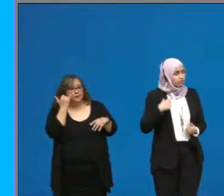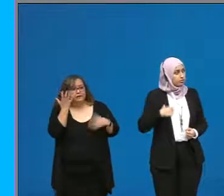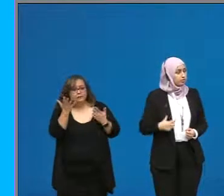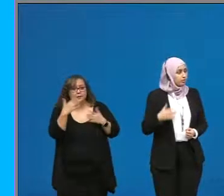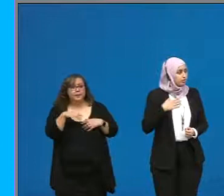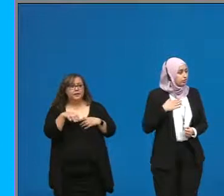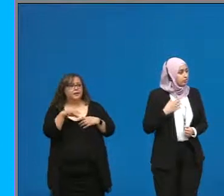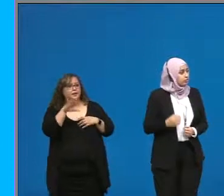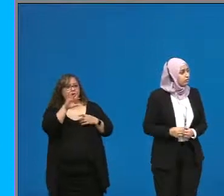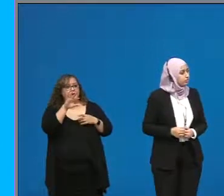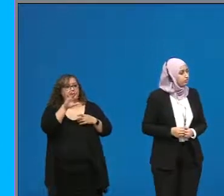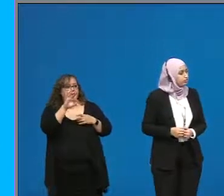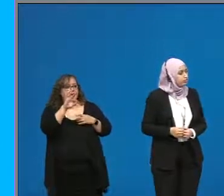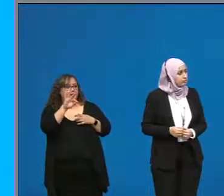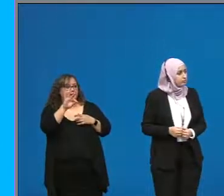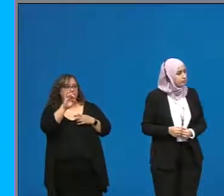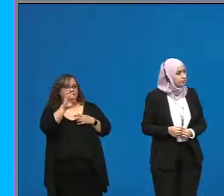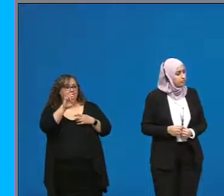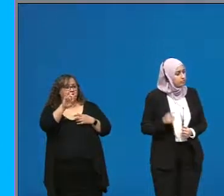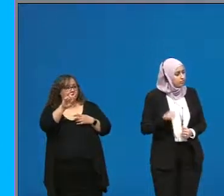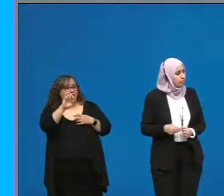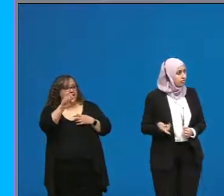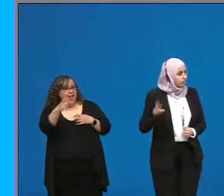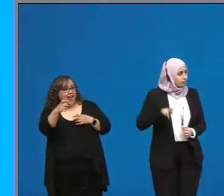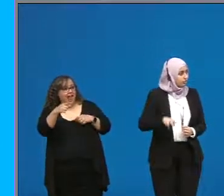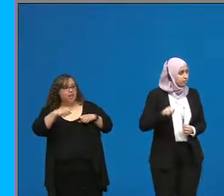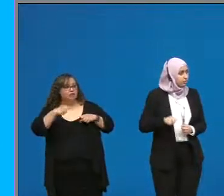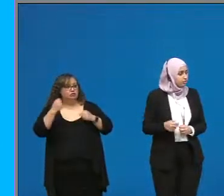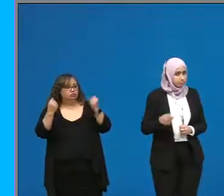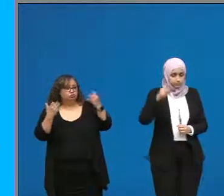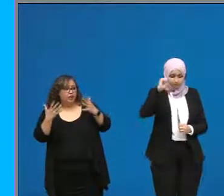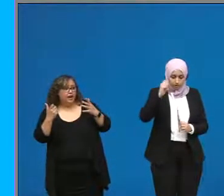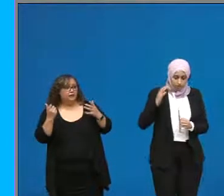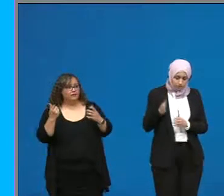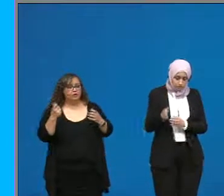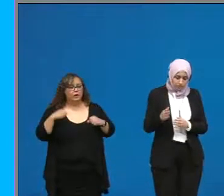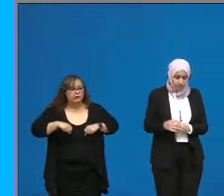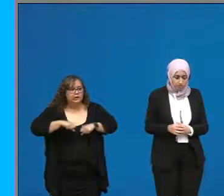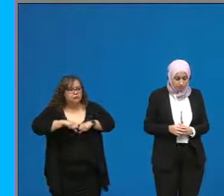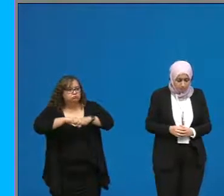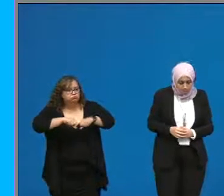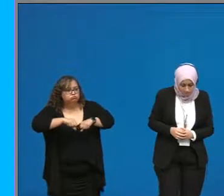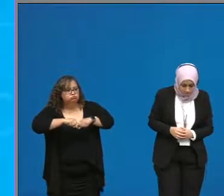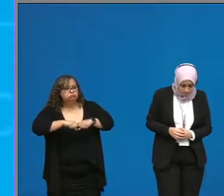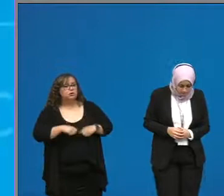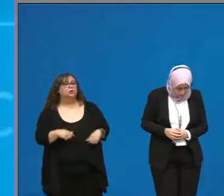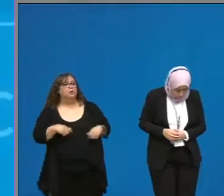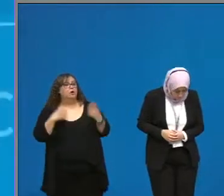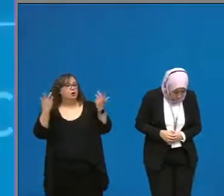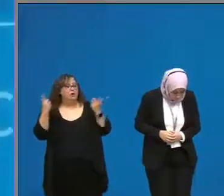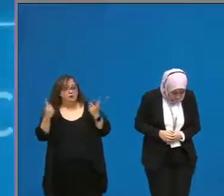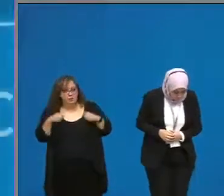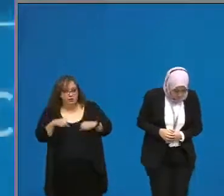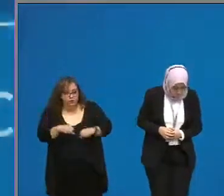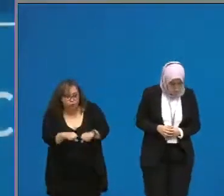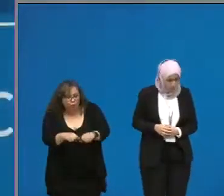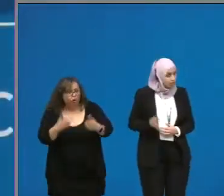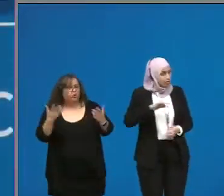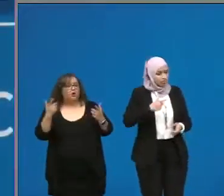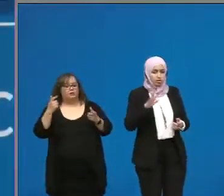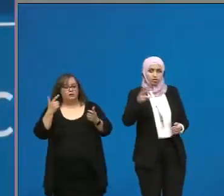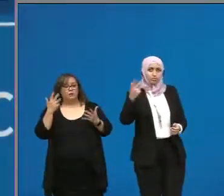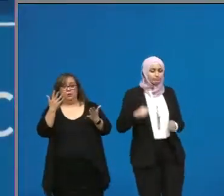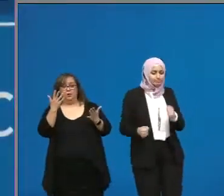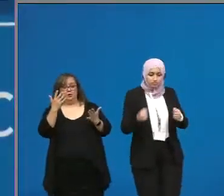delivery driver who needs to get the packaging up? What about somebody who just prefers to walk up a ramp? By designing our learning environment and our